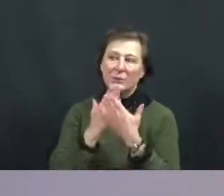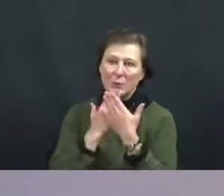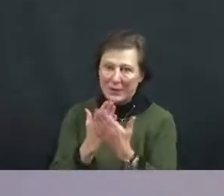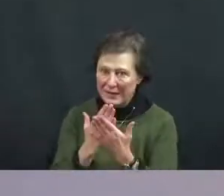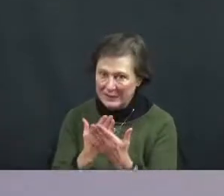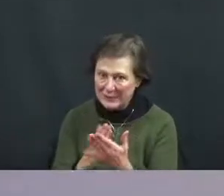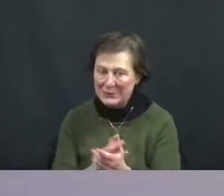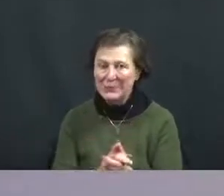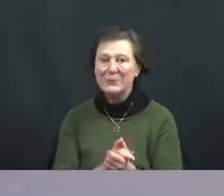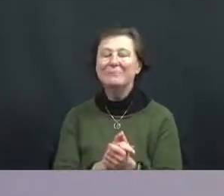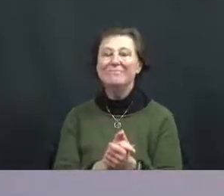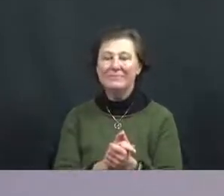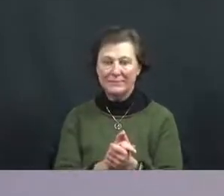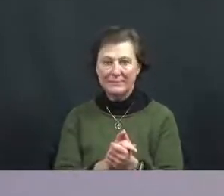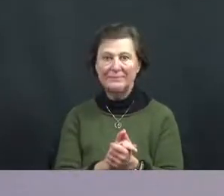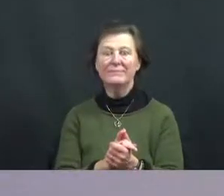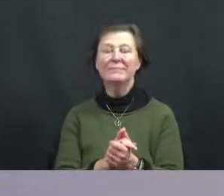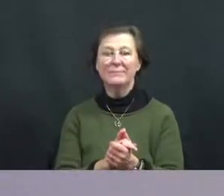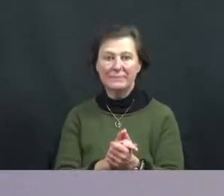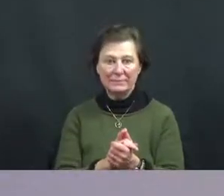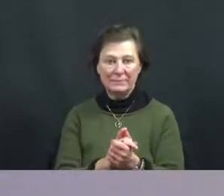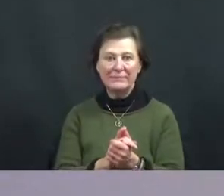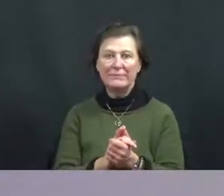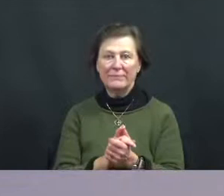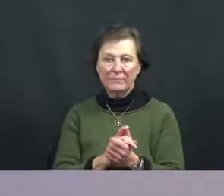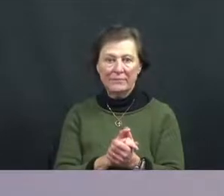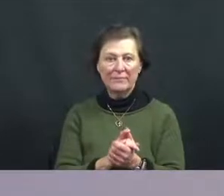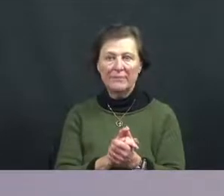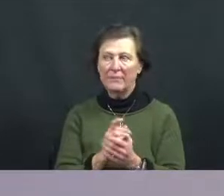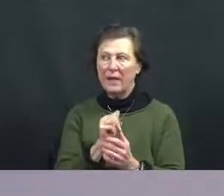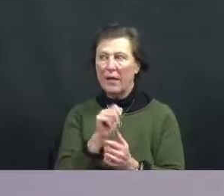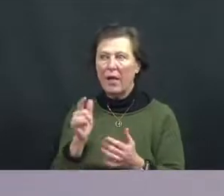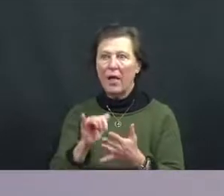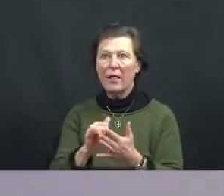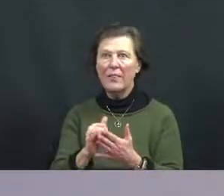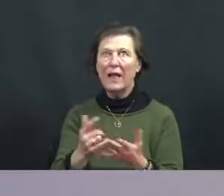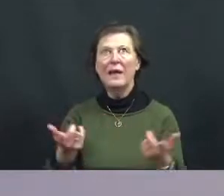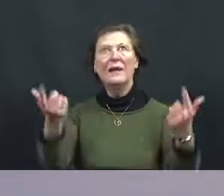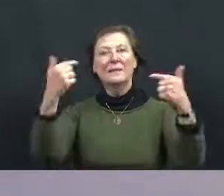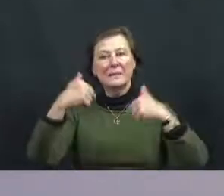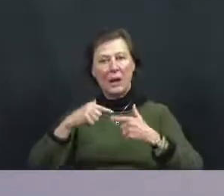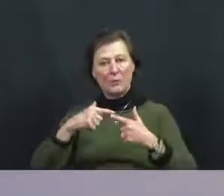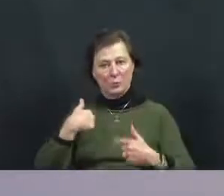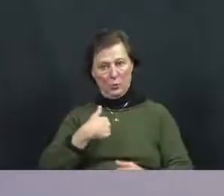Gratitude for all that comes to us and blesses us in our